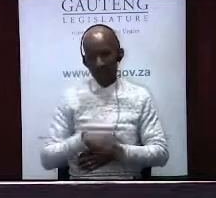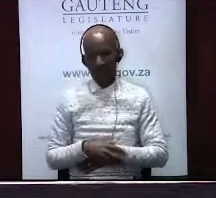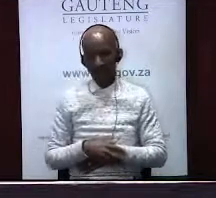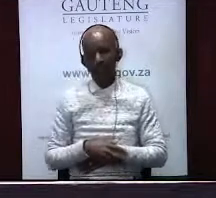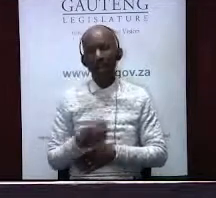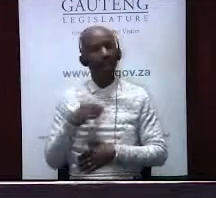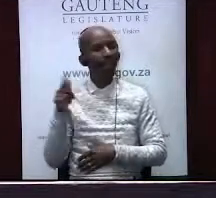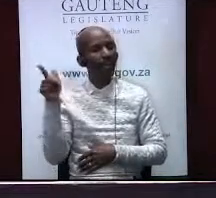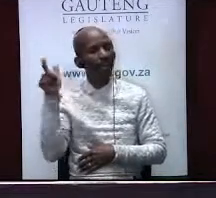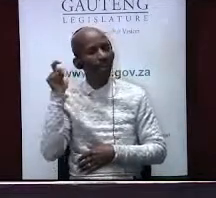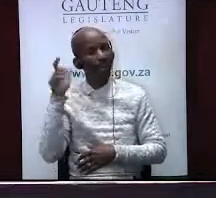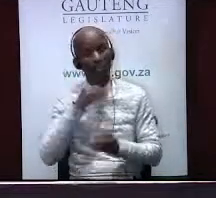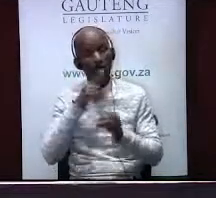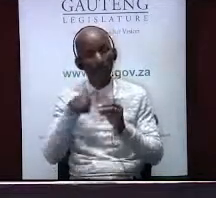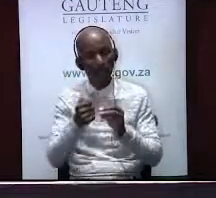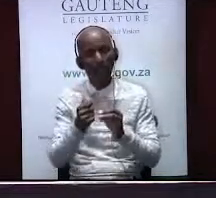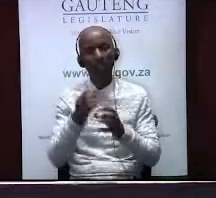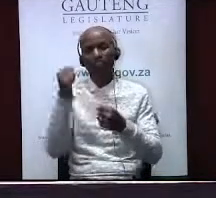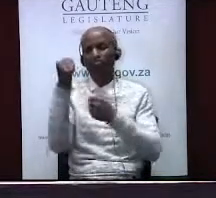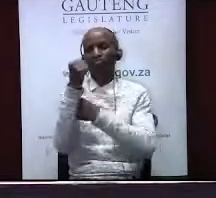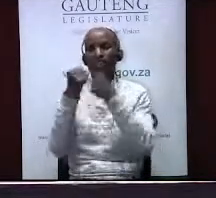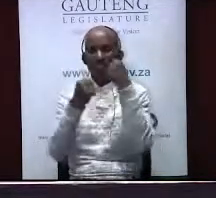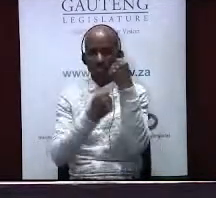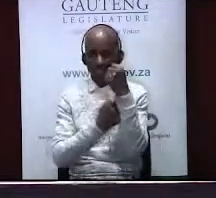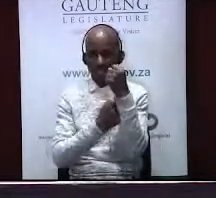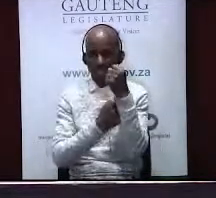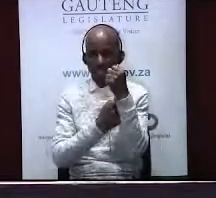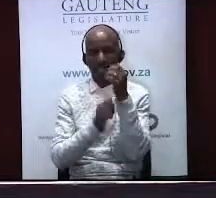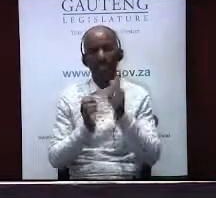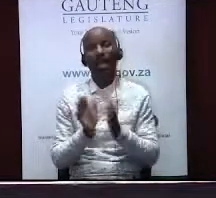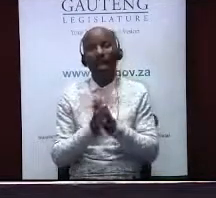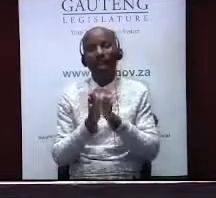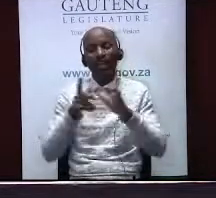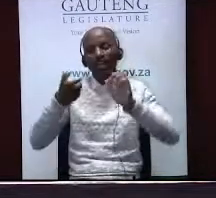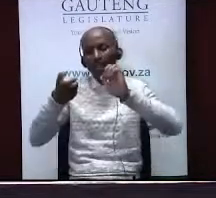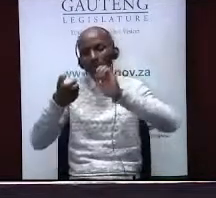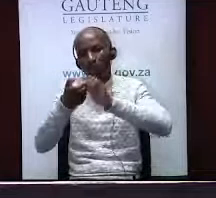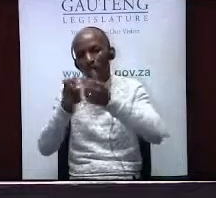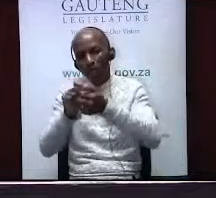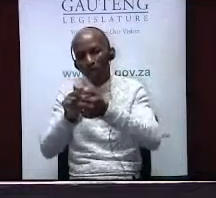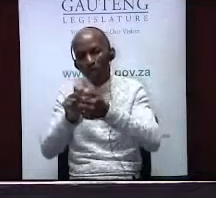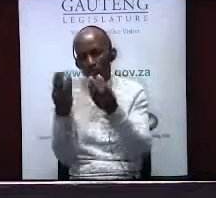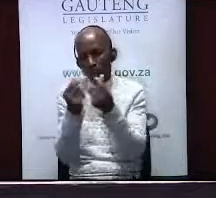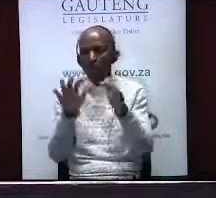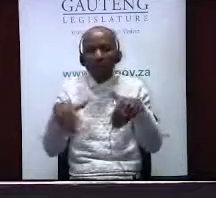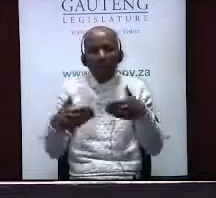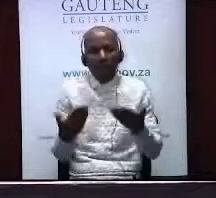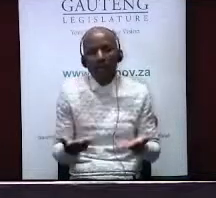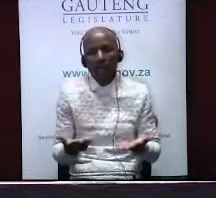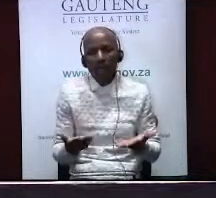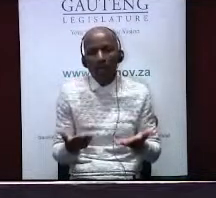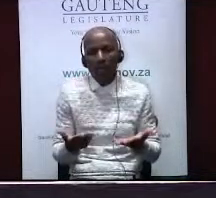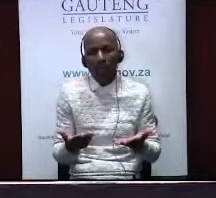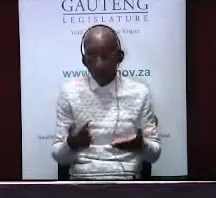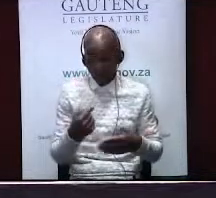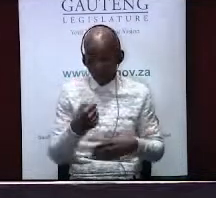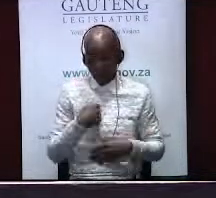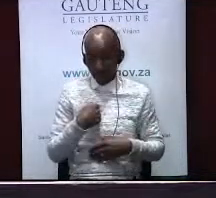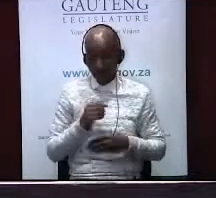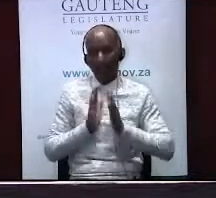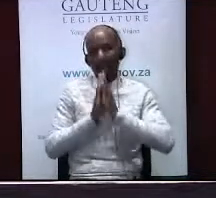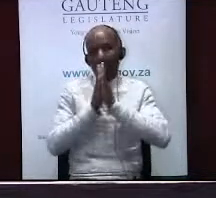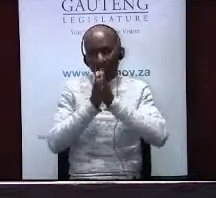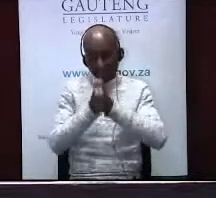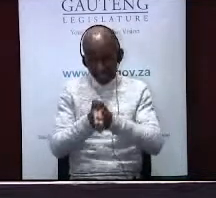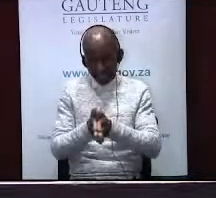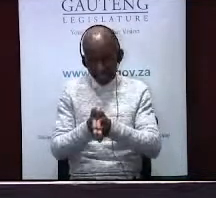Ke a utla go bua ka di structures and how problems are going to be solved. Ke ne ke kopa go